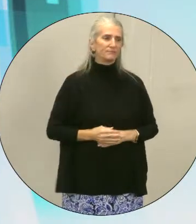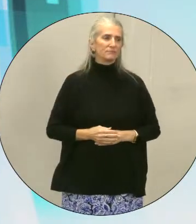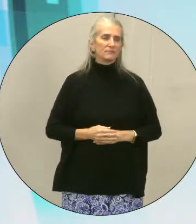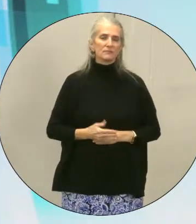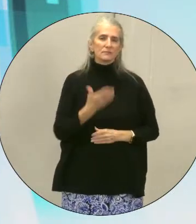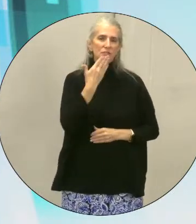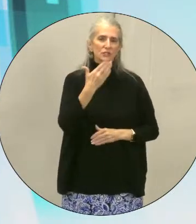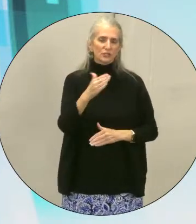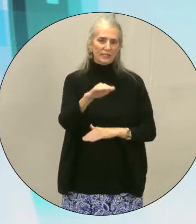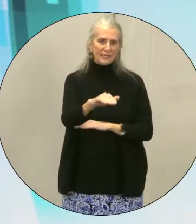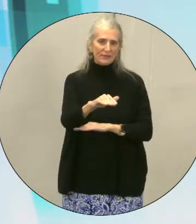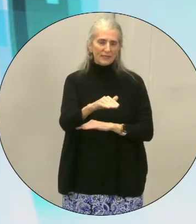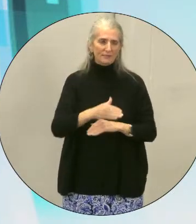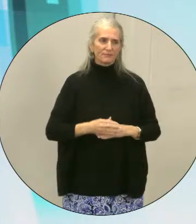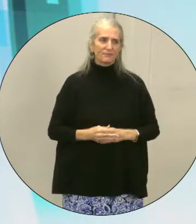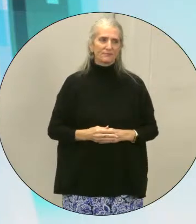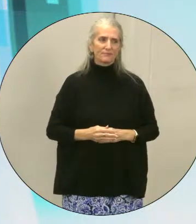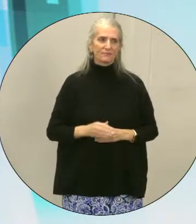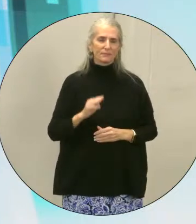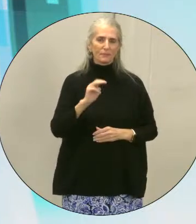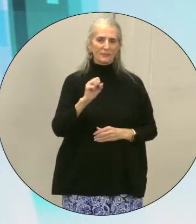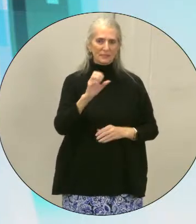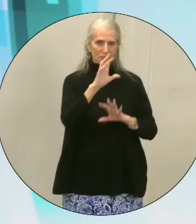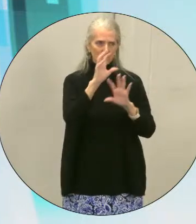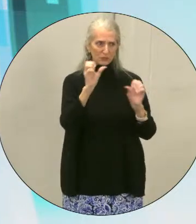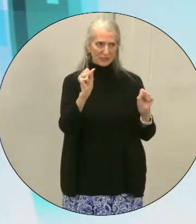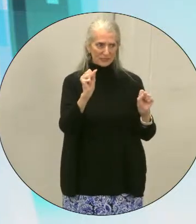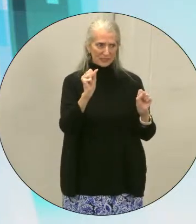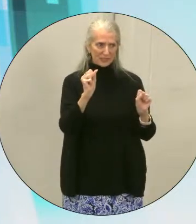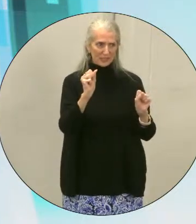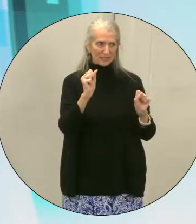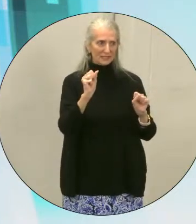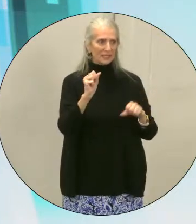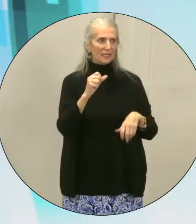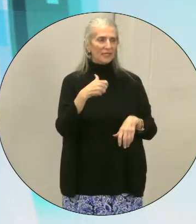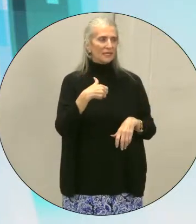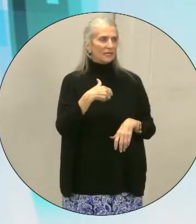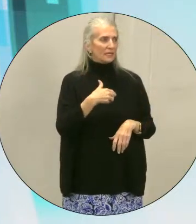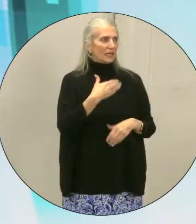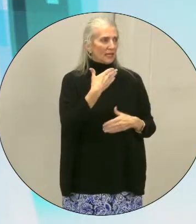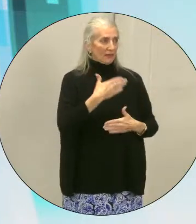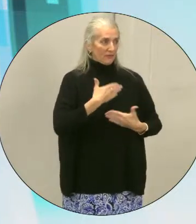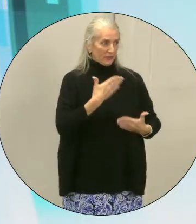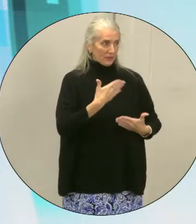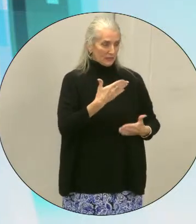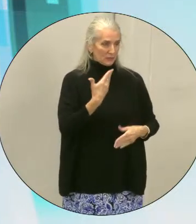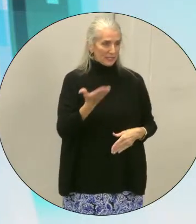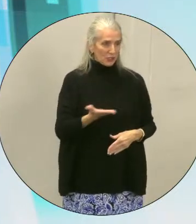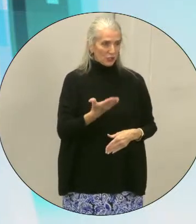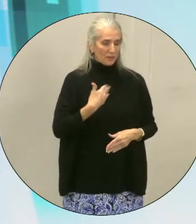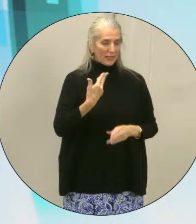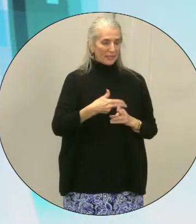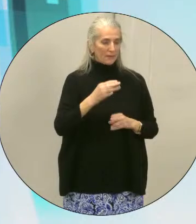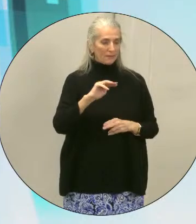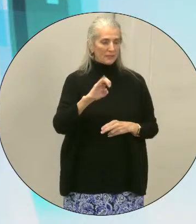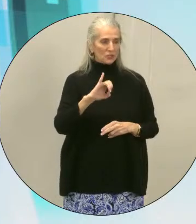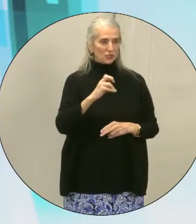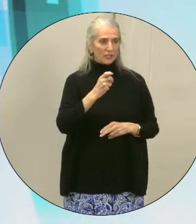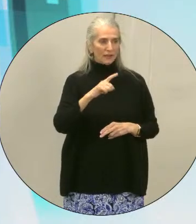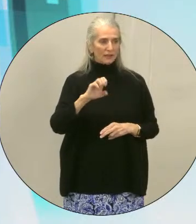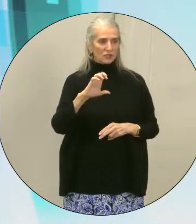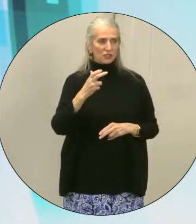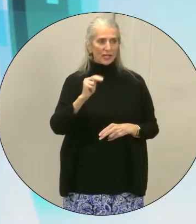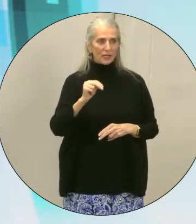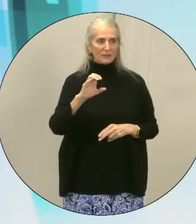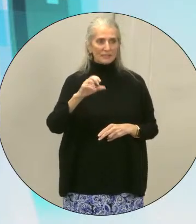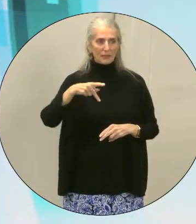Good evening, Ms. President Bustamante. It's wonderful to see you here. My name is Michelle Chen. I am a CPA,